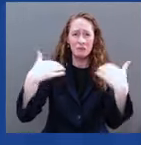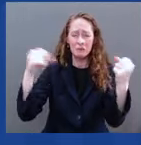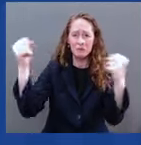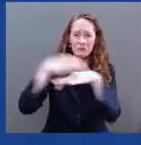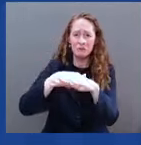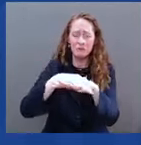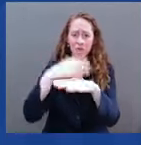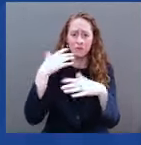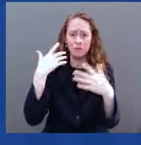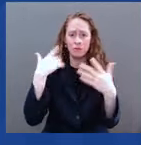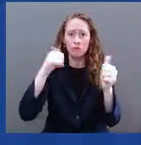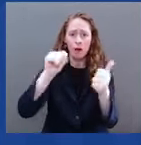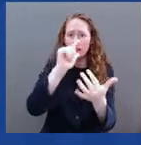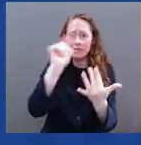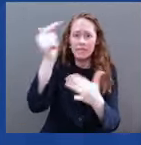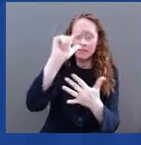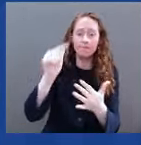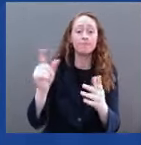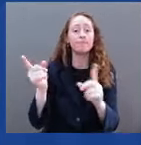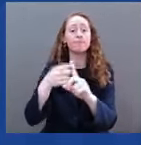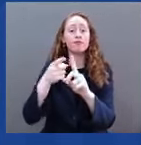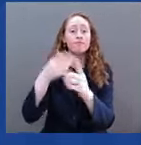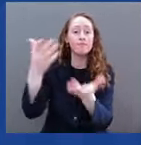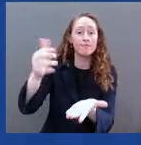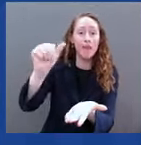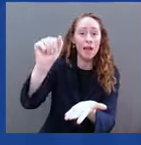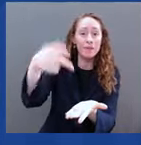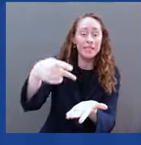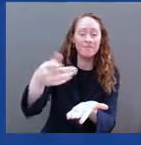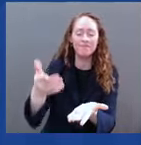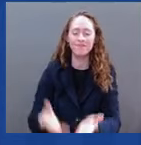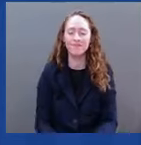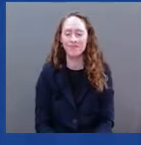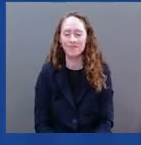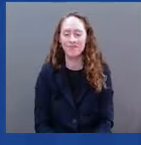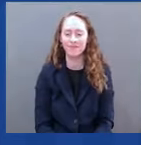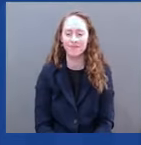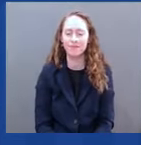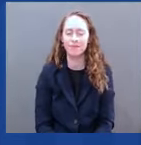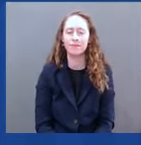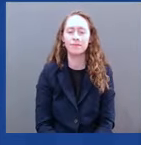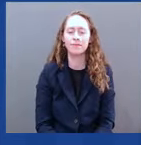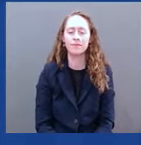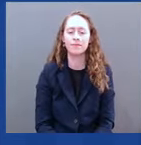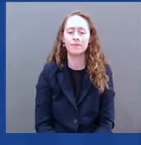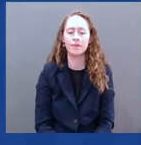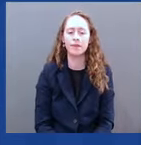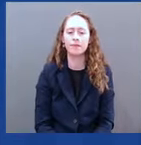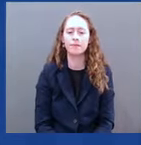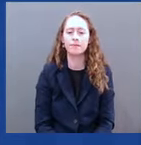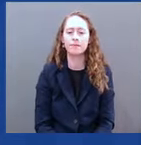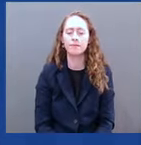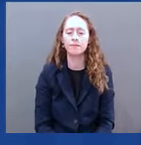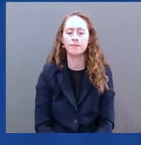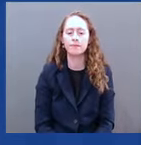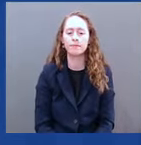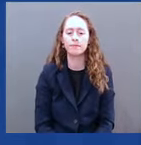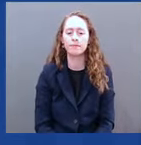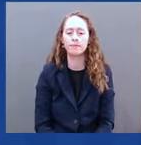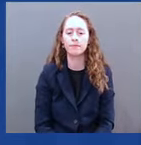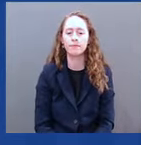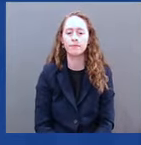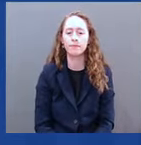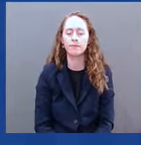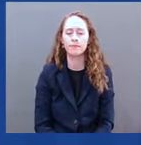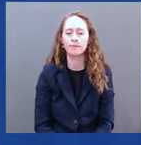Associated Press? First question. Hi, thank you, Mr. President. So you've warned about the real threat of chemical weapons being used. Have you